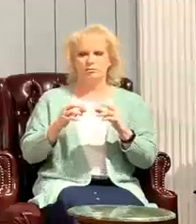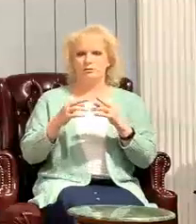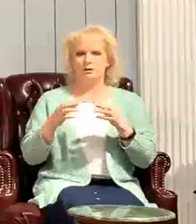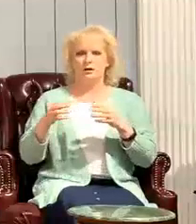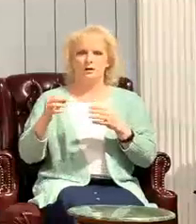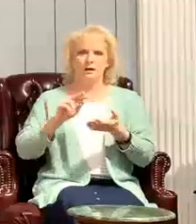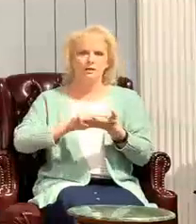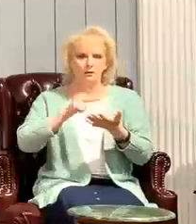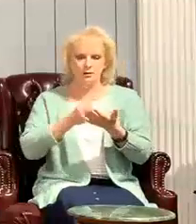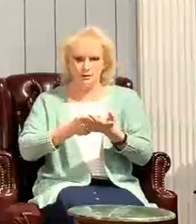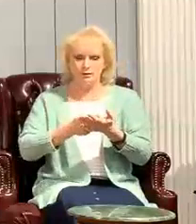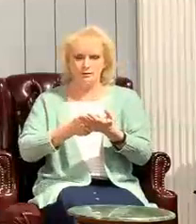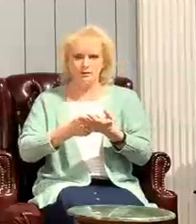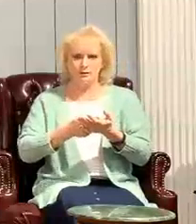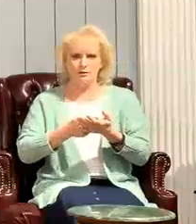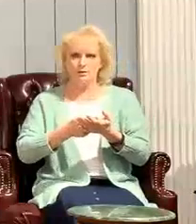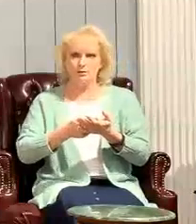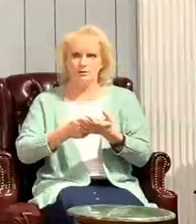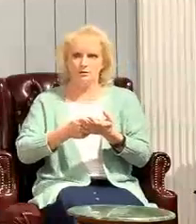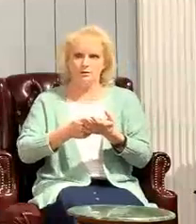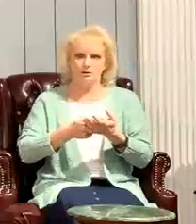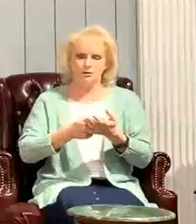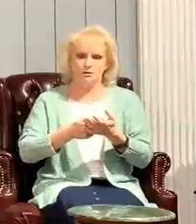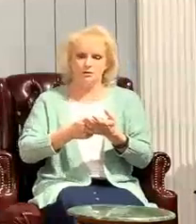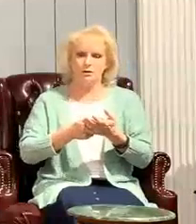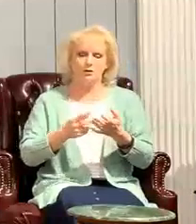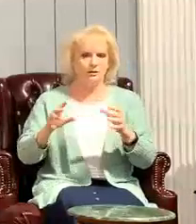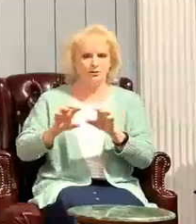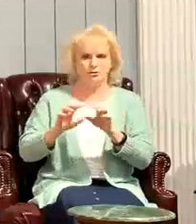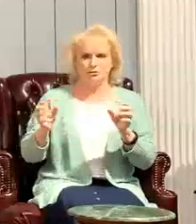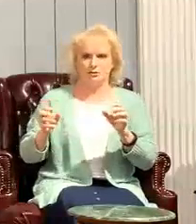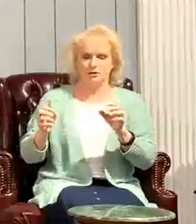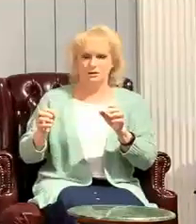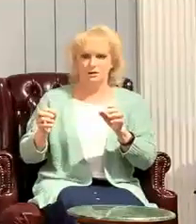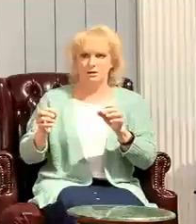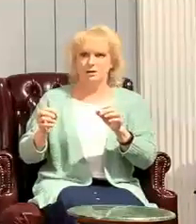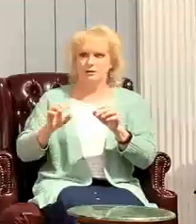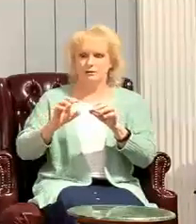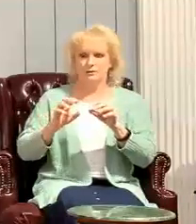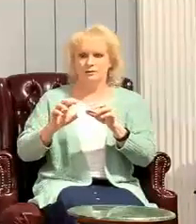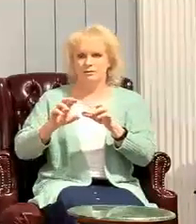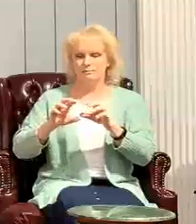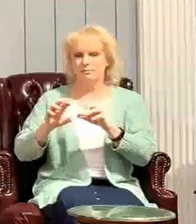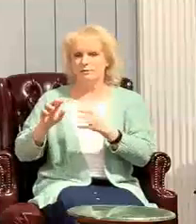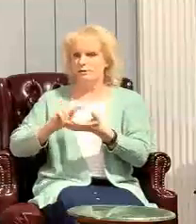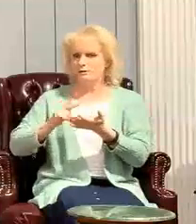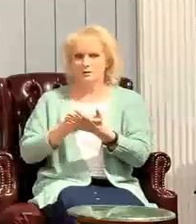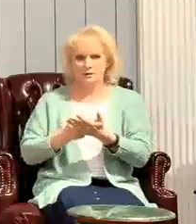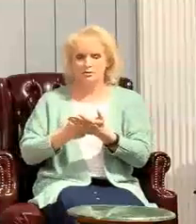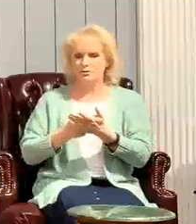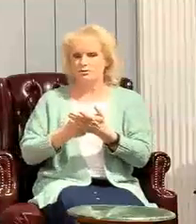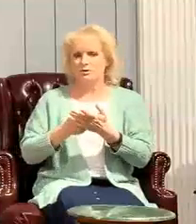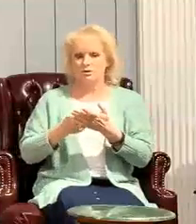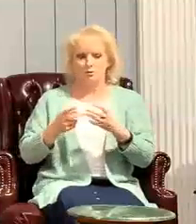came through a hole drilled in the floor, and that was what our refrigerator was plugged into. The whole house was that kind of thing. I just knew